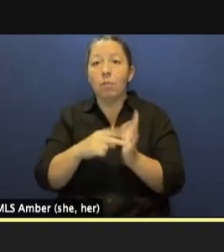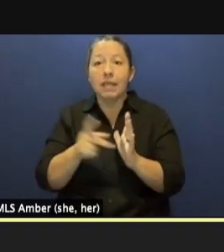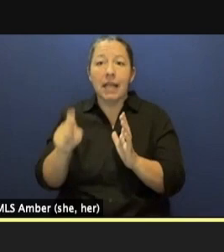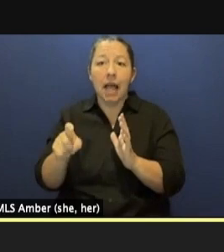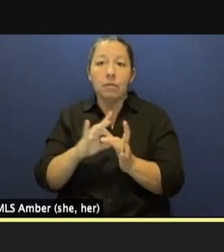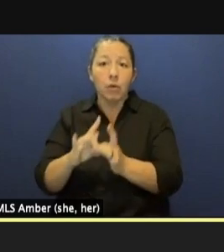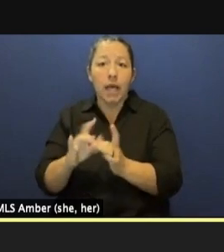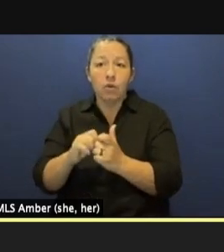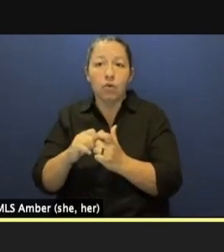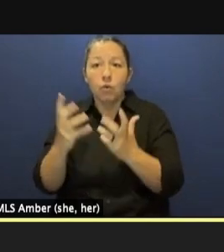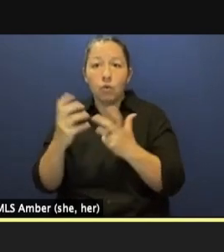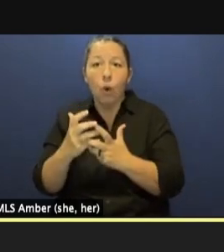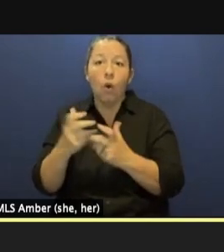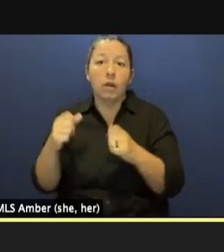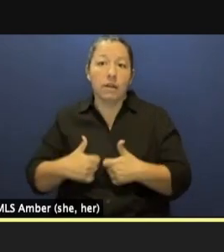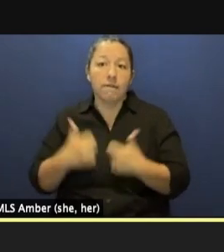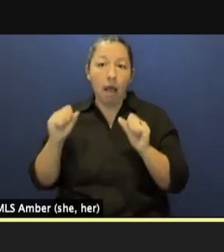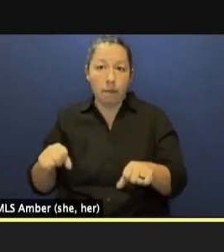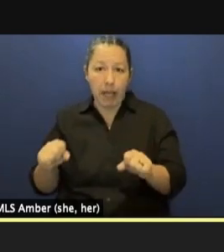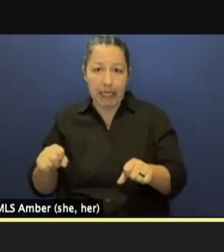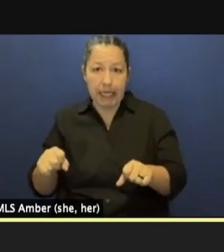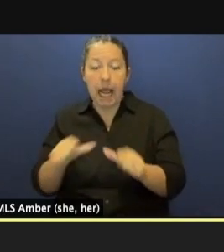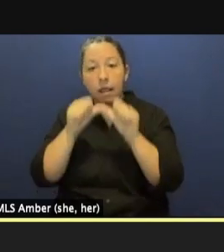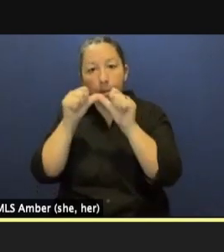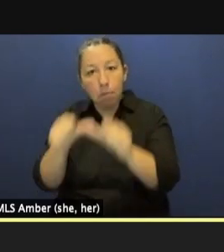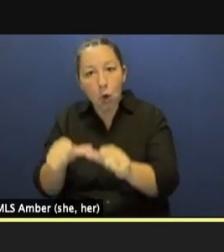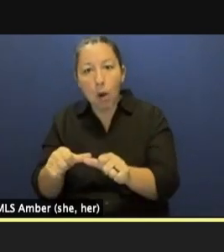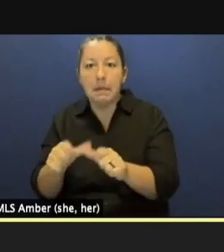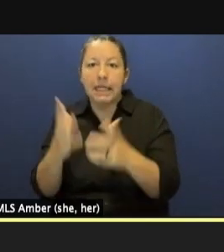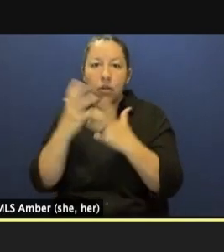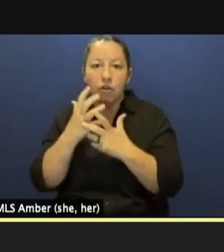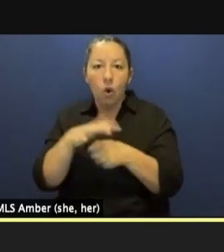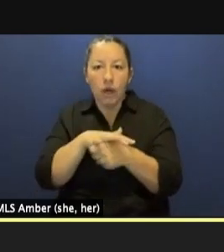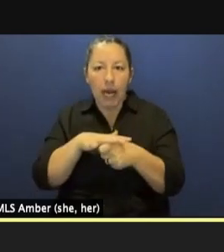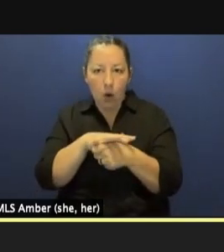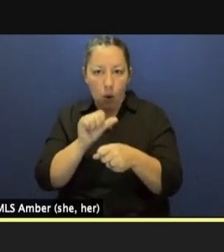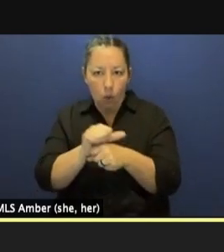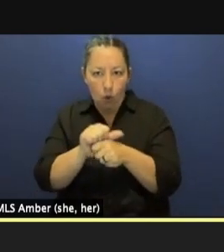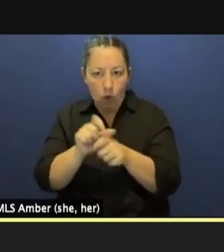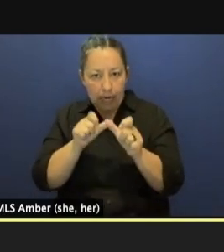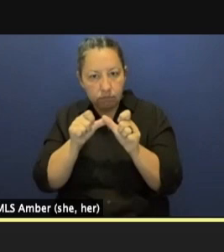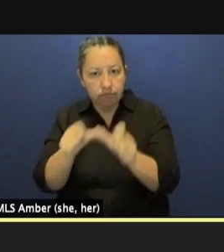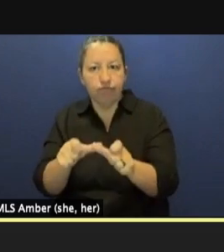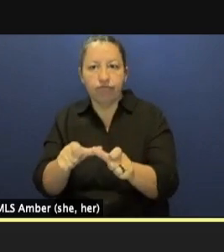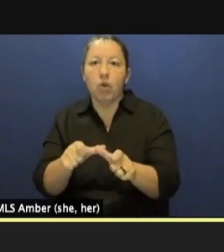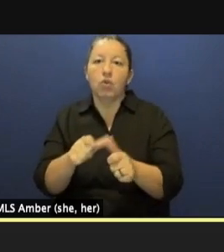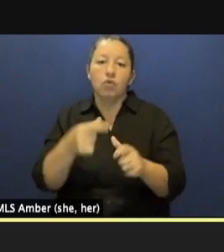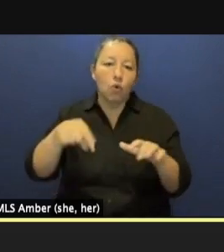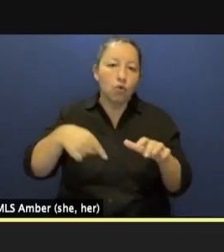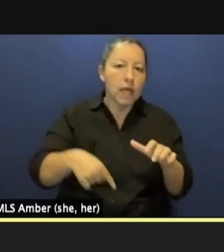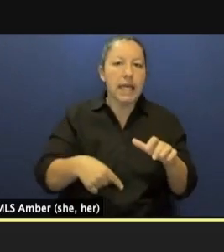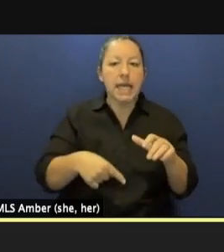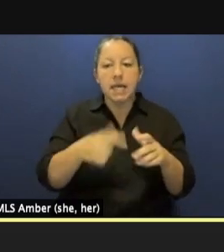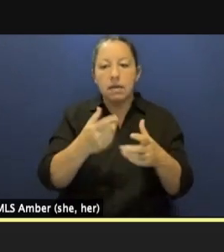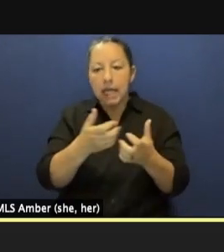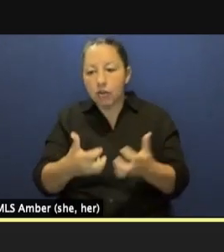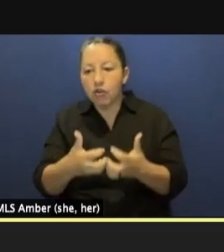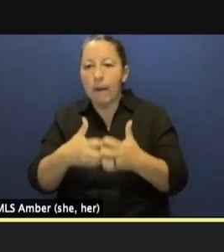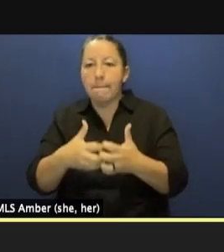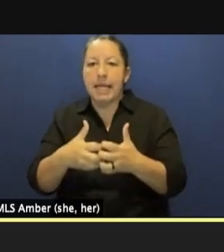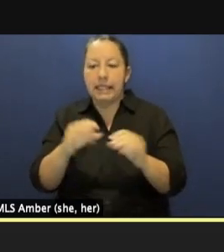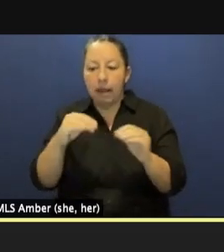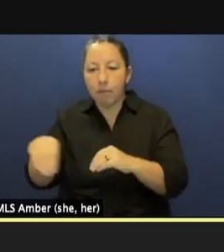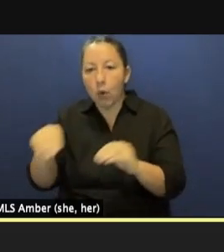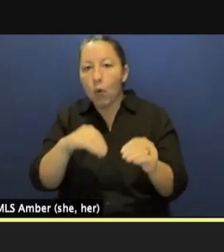permanently shadowed region working duration, meaning with drill, all the instruments, locomotion, getting in and then getting out of